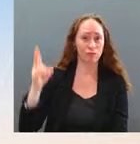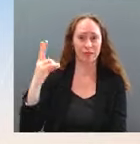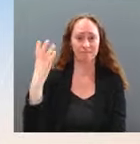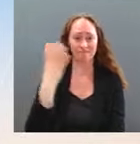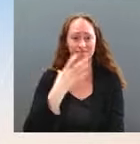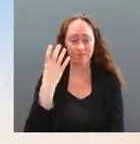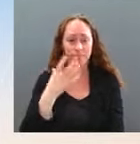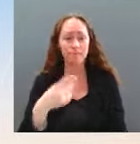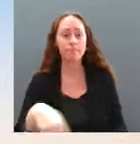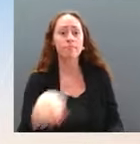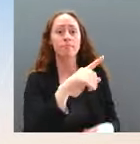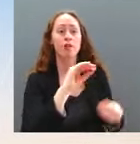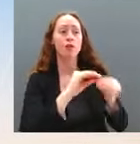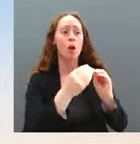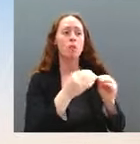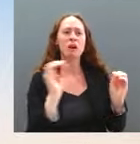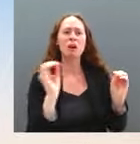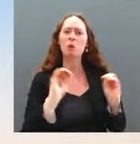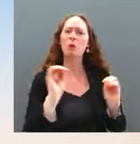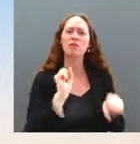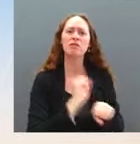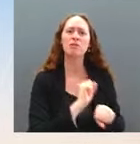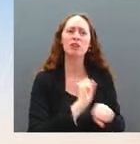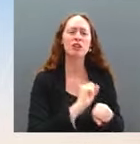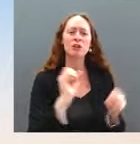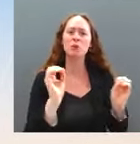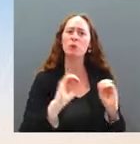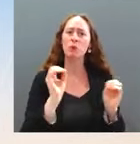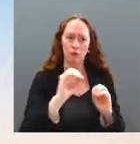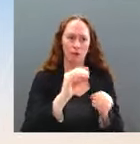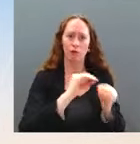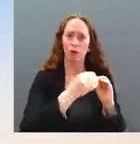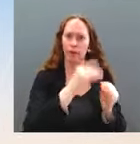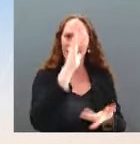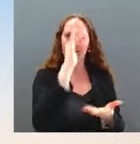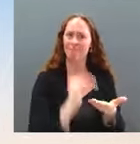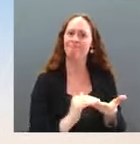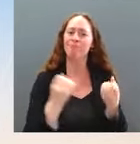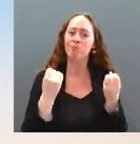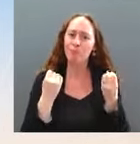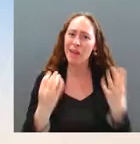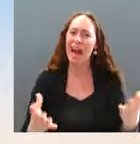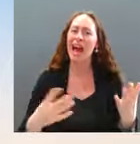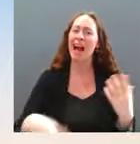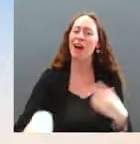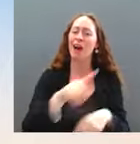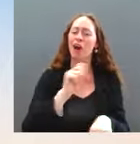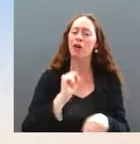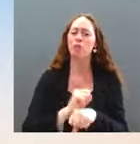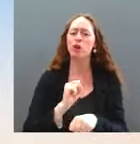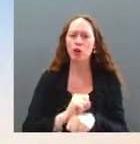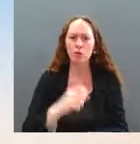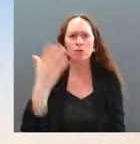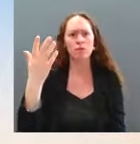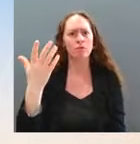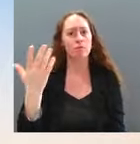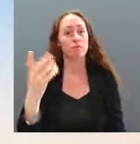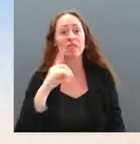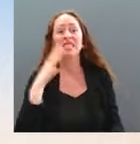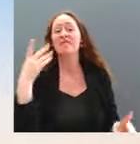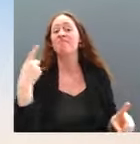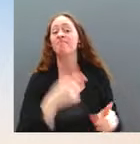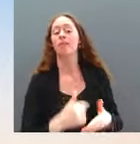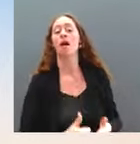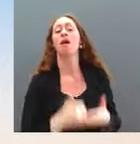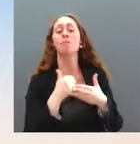15 months ago. This historic job growth is a direct result of the American Rescue Plan, which funded our vaccination strategy, reopened schools, and